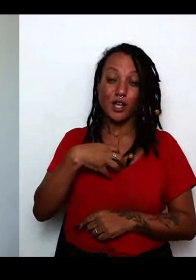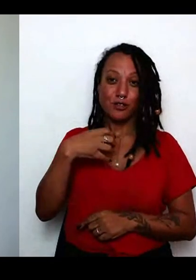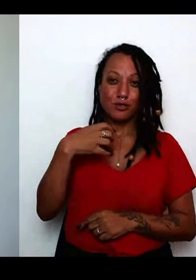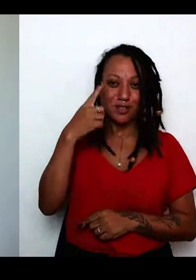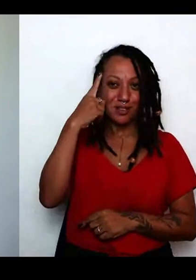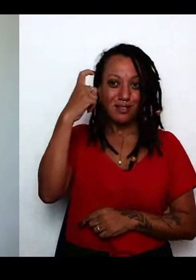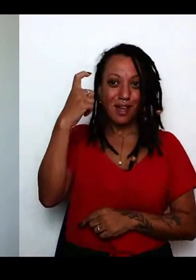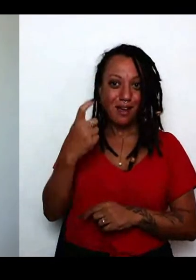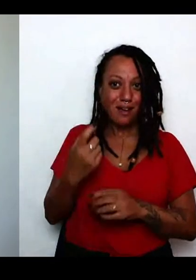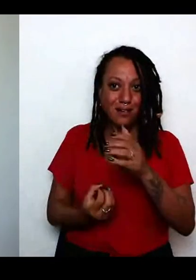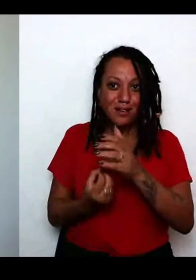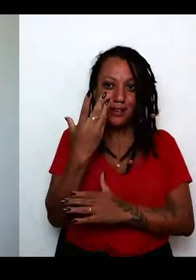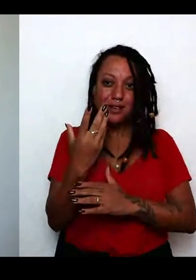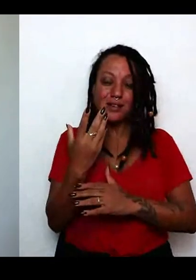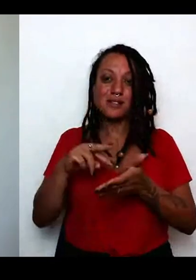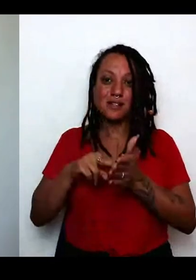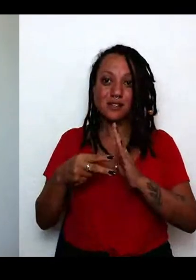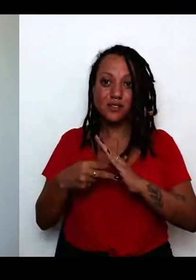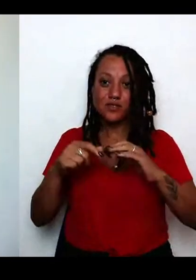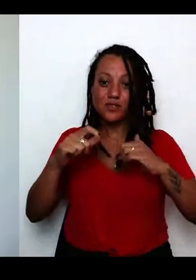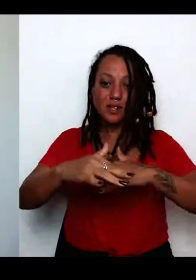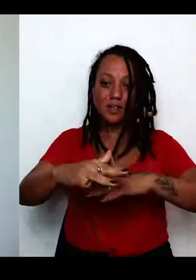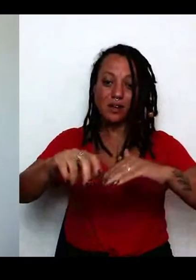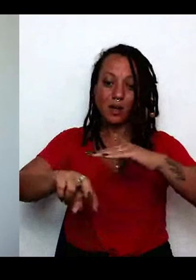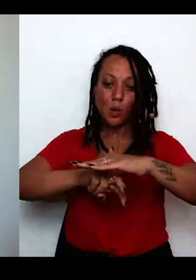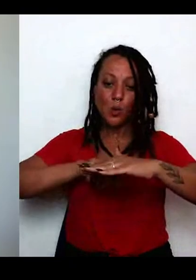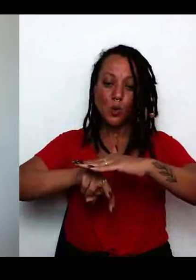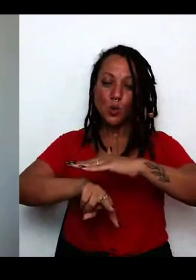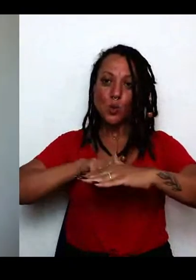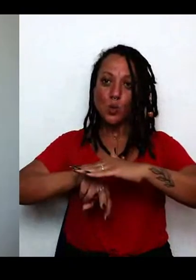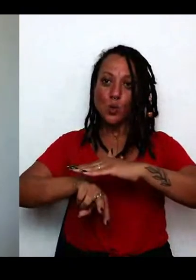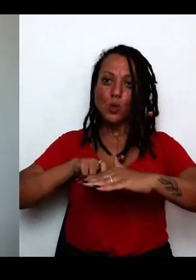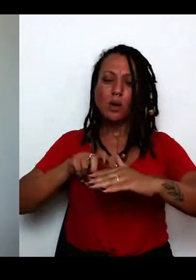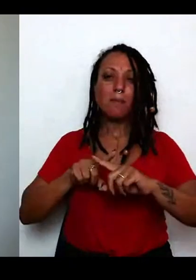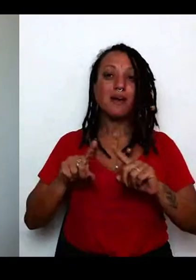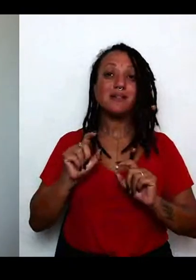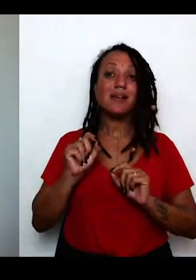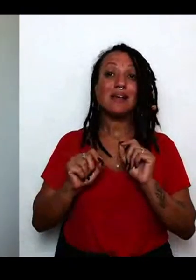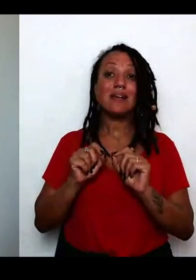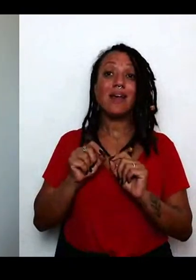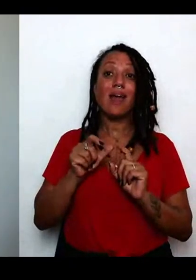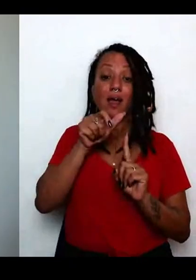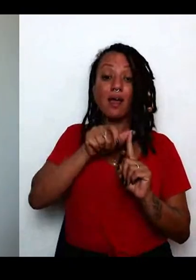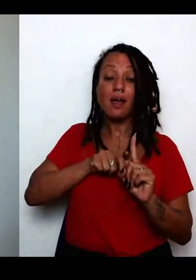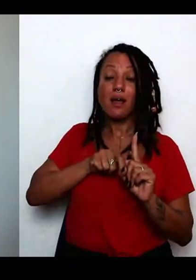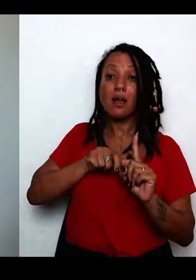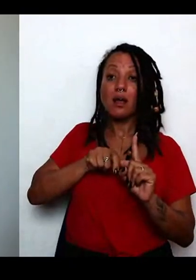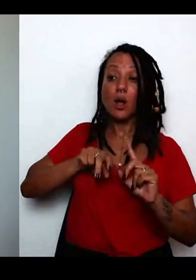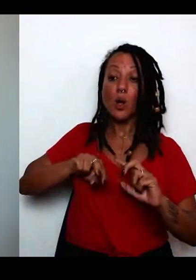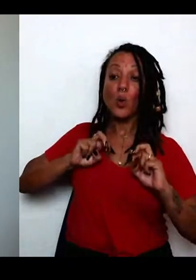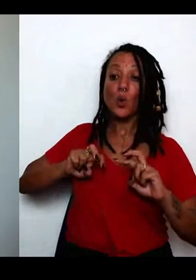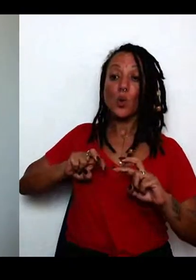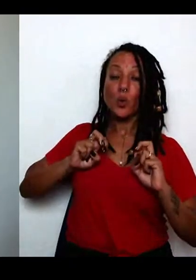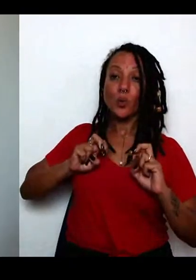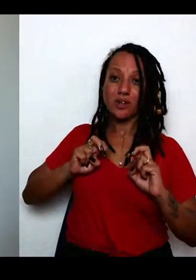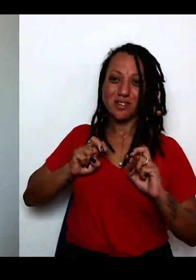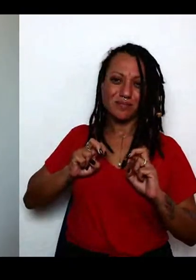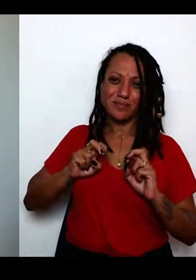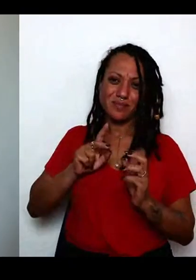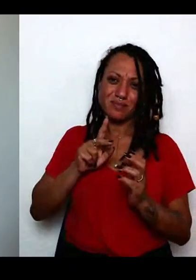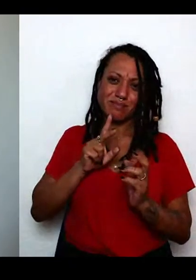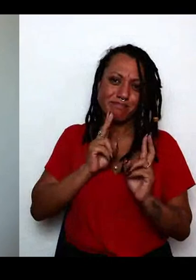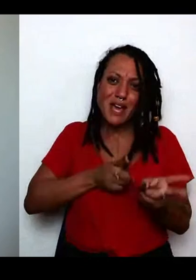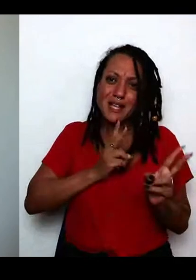it will not benefit anybody but The Usual Suspects and the other issue is too that considering or again